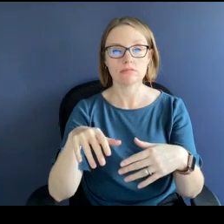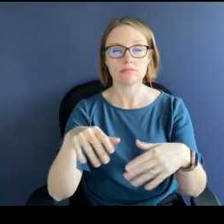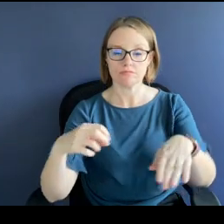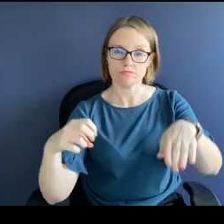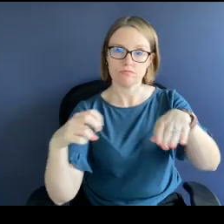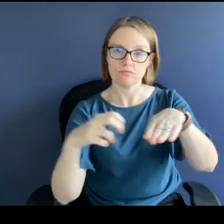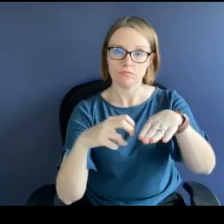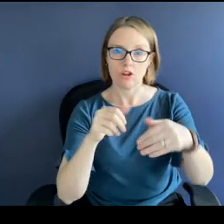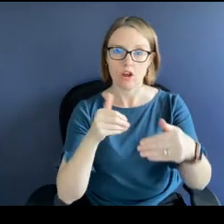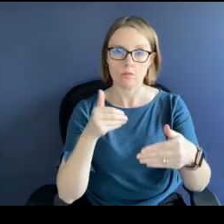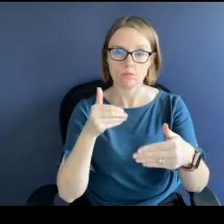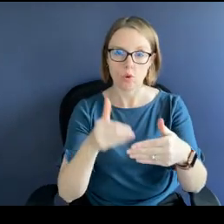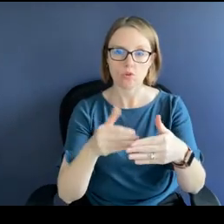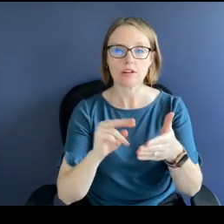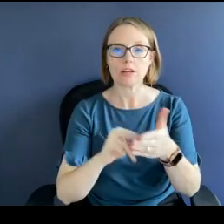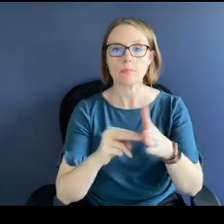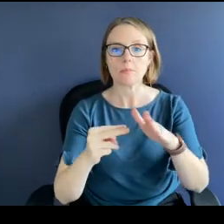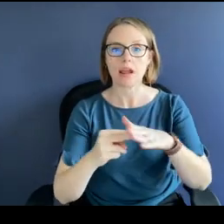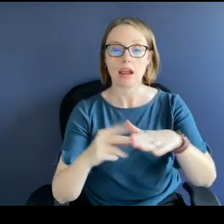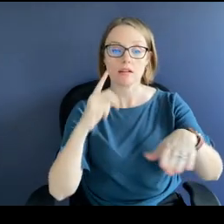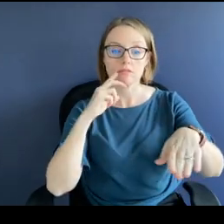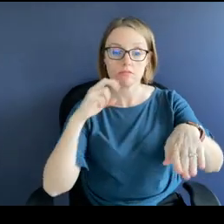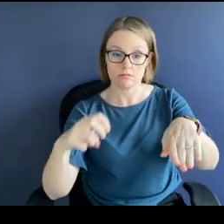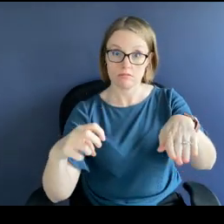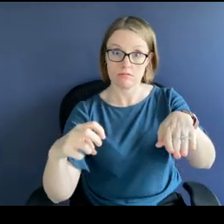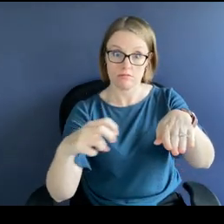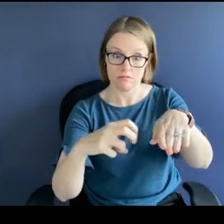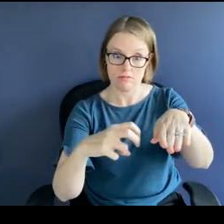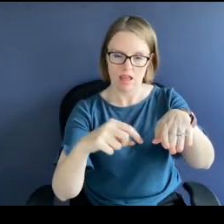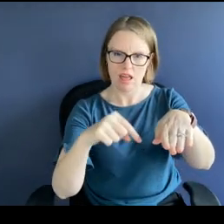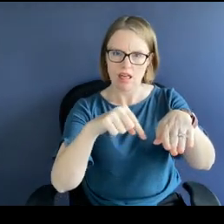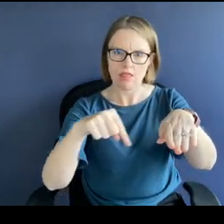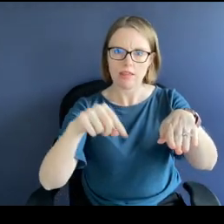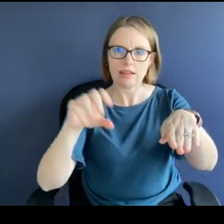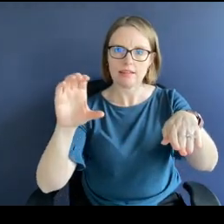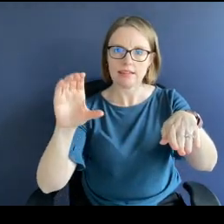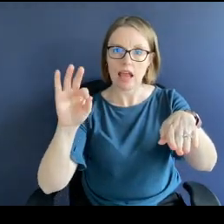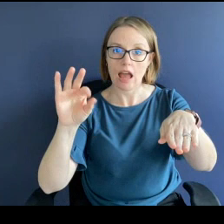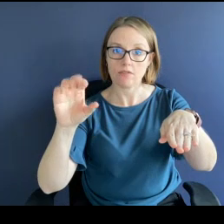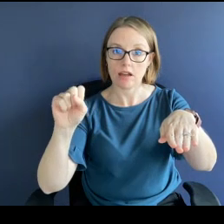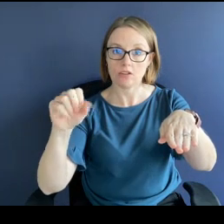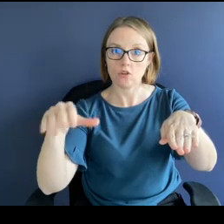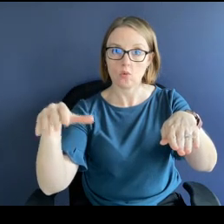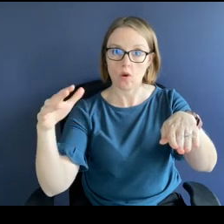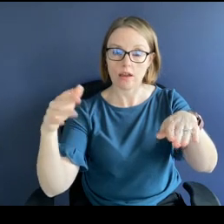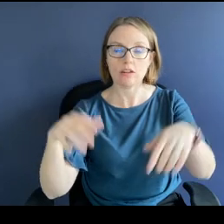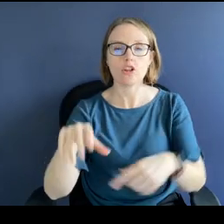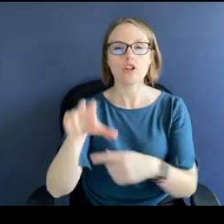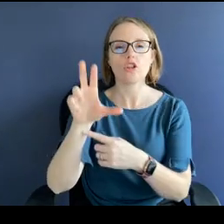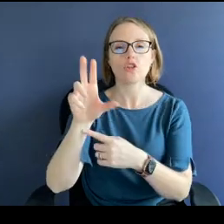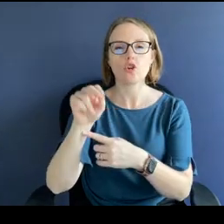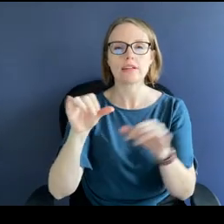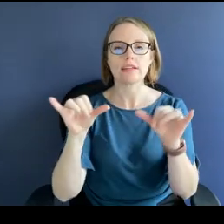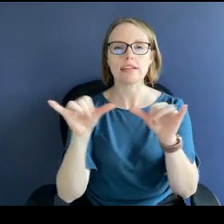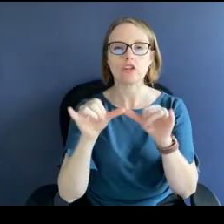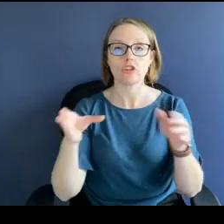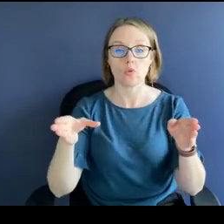or surface with a CFS of 30 inches wide